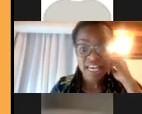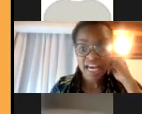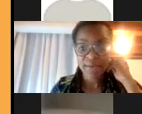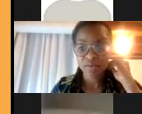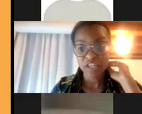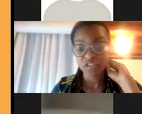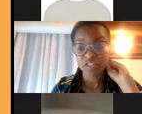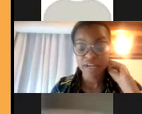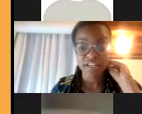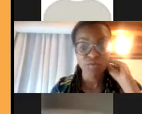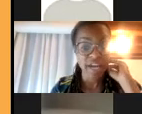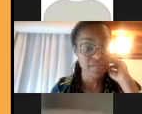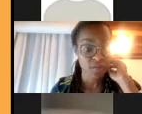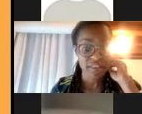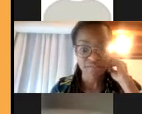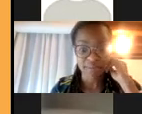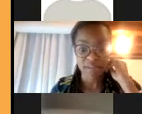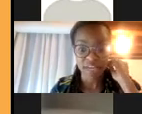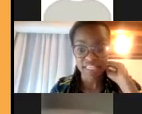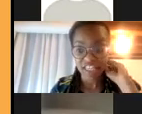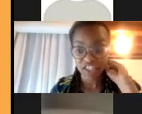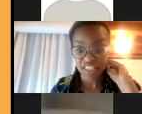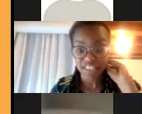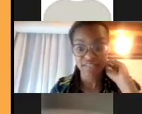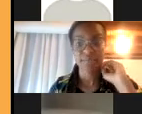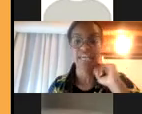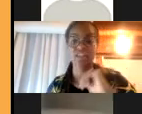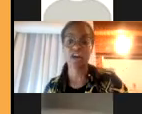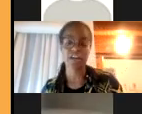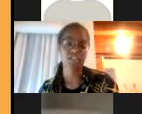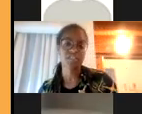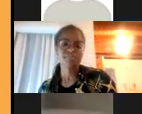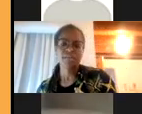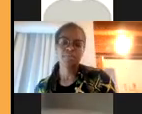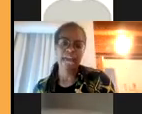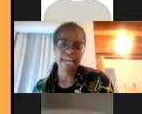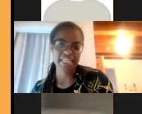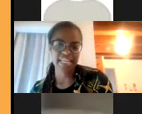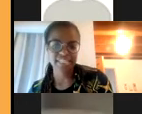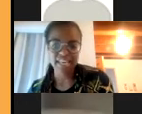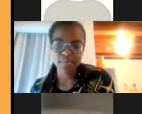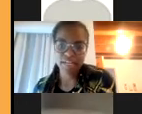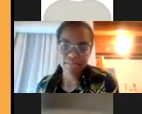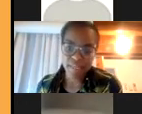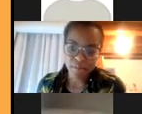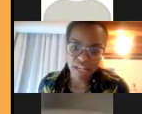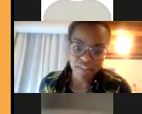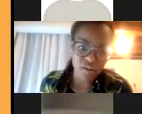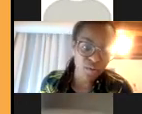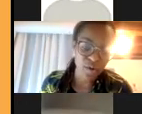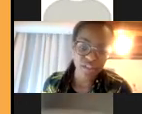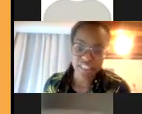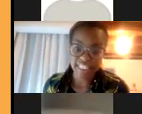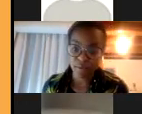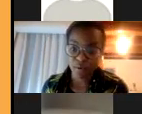trends and the racial disparities rife throughout the family regulation system at large. Black and Latine pregnant people and